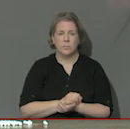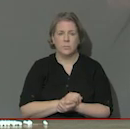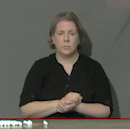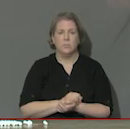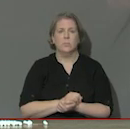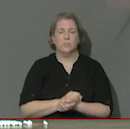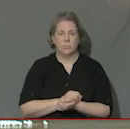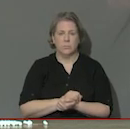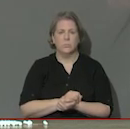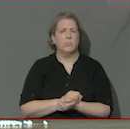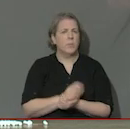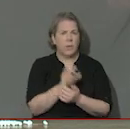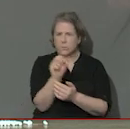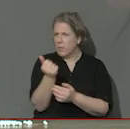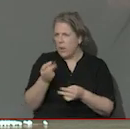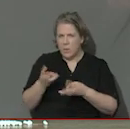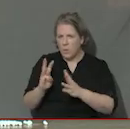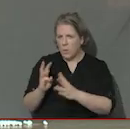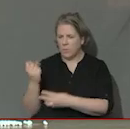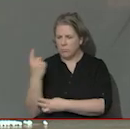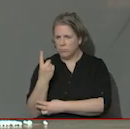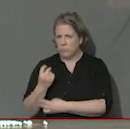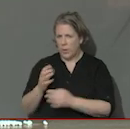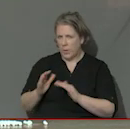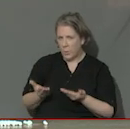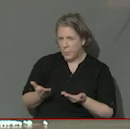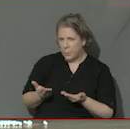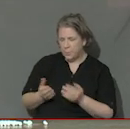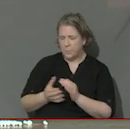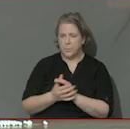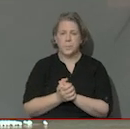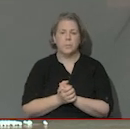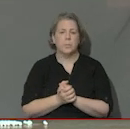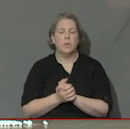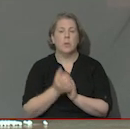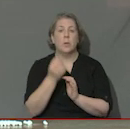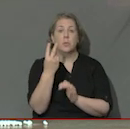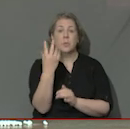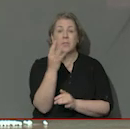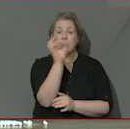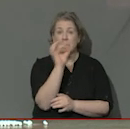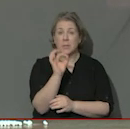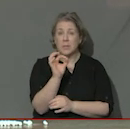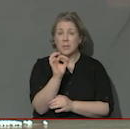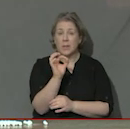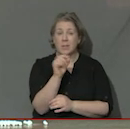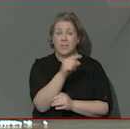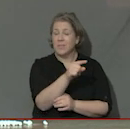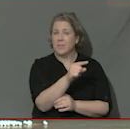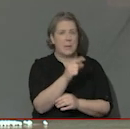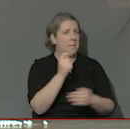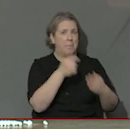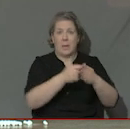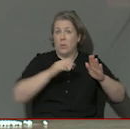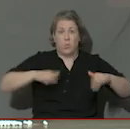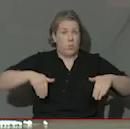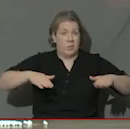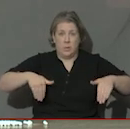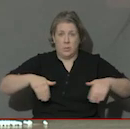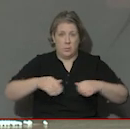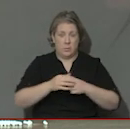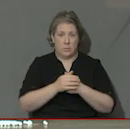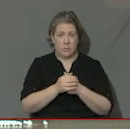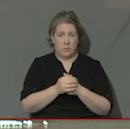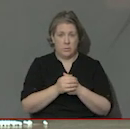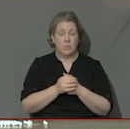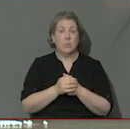The other manner in which they ask this, they will say 25% of the audit fees is outstanding. So what do most